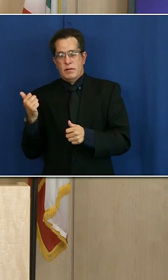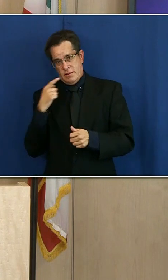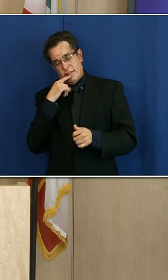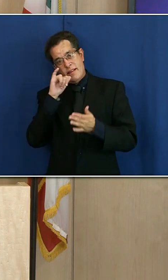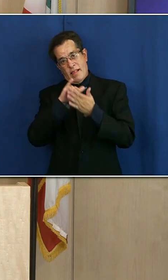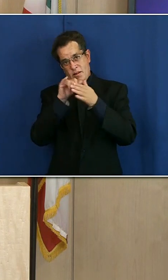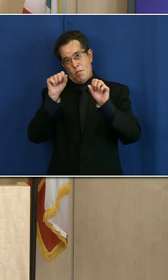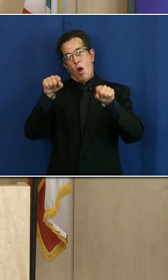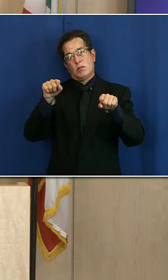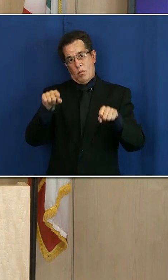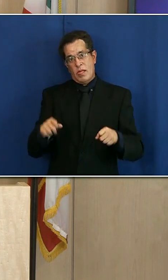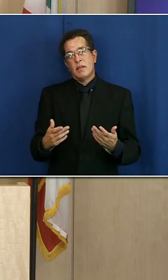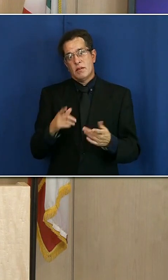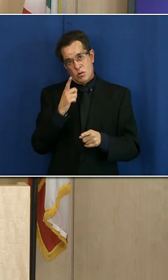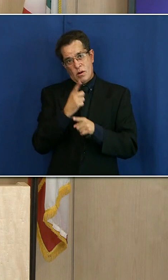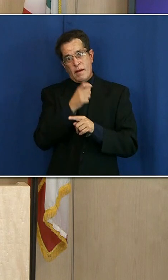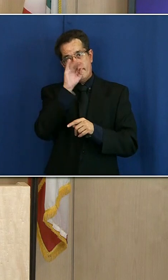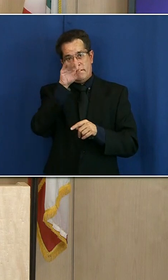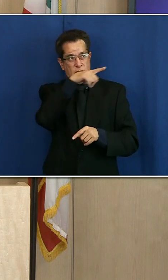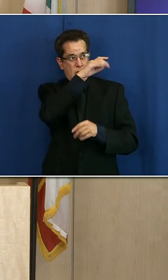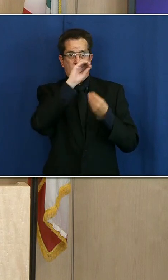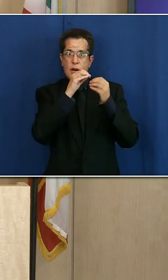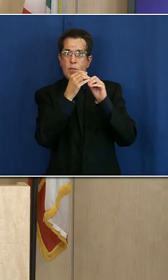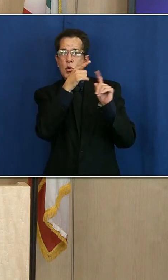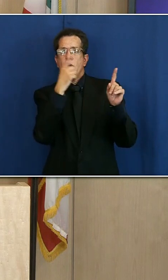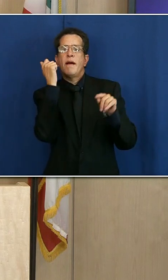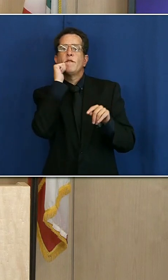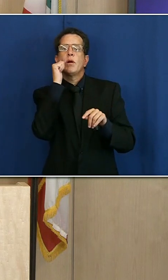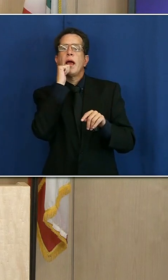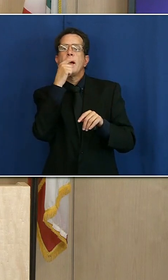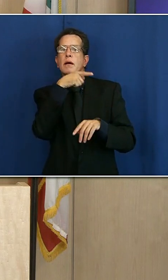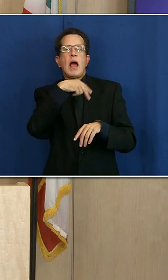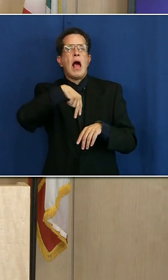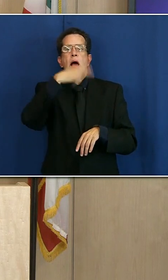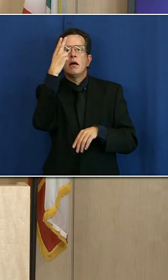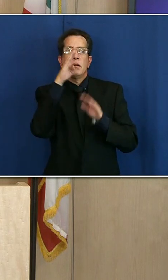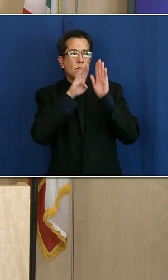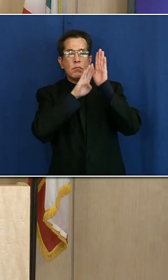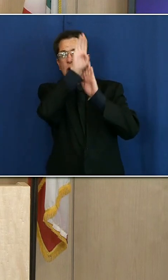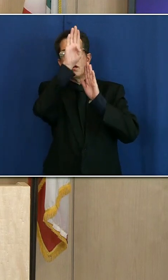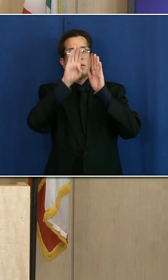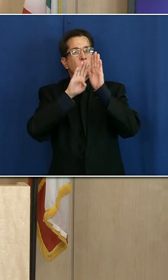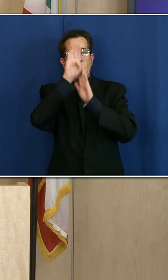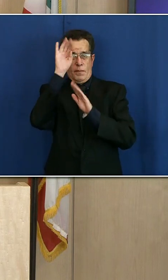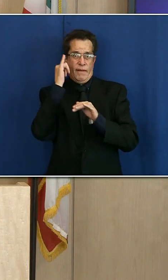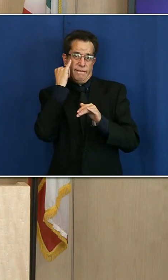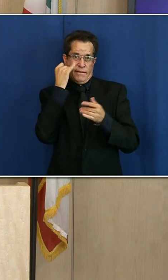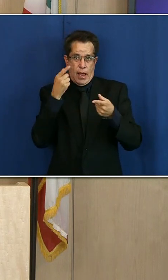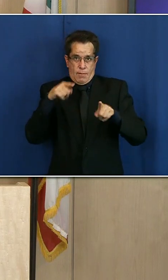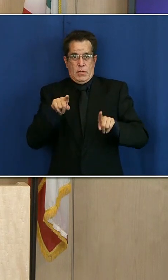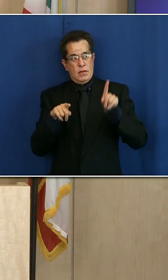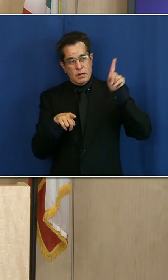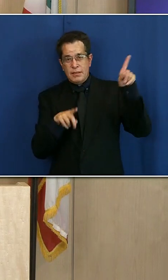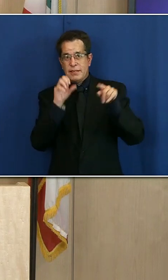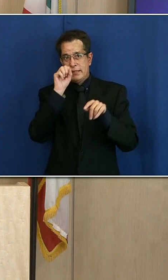is possible if the cumulative number of daily cases continues to, increases